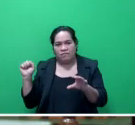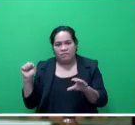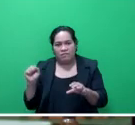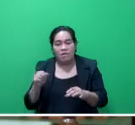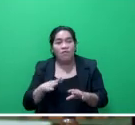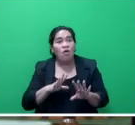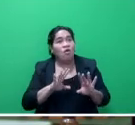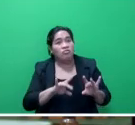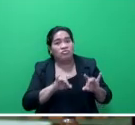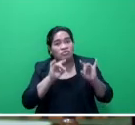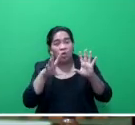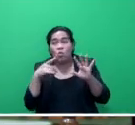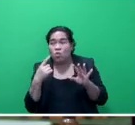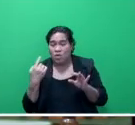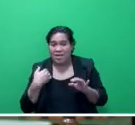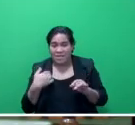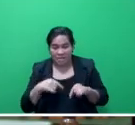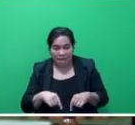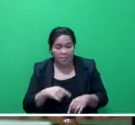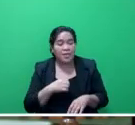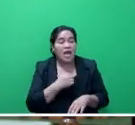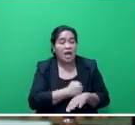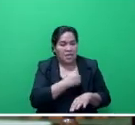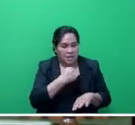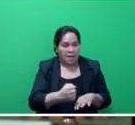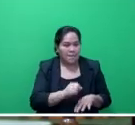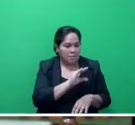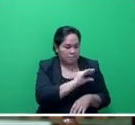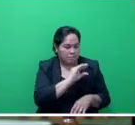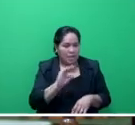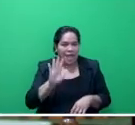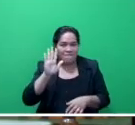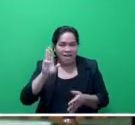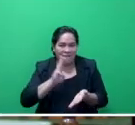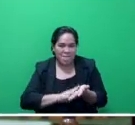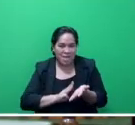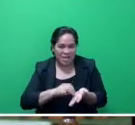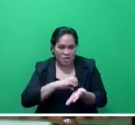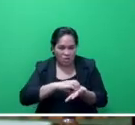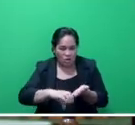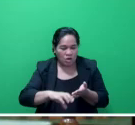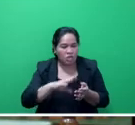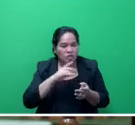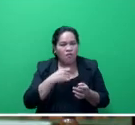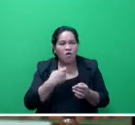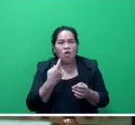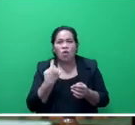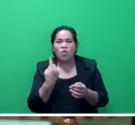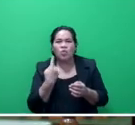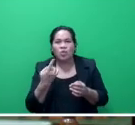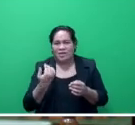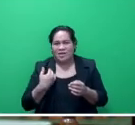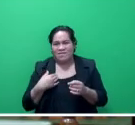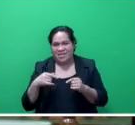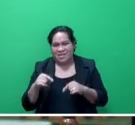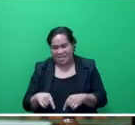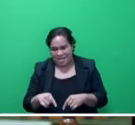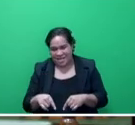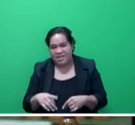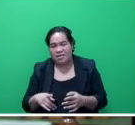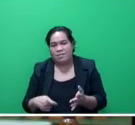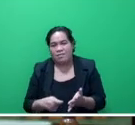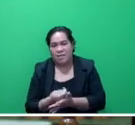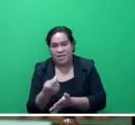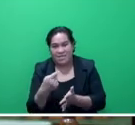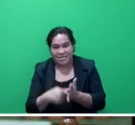in Fiji. Government will allocate $5 million in the budget to issue refunds to Australian and New Zealand residents who have paid this withholding tax.